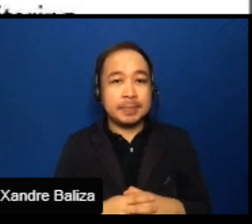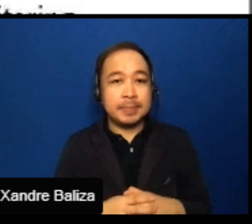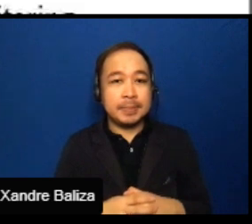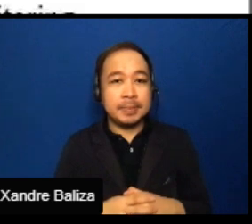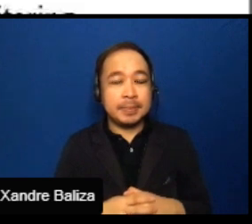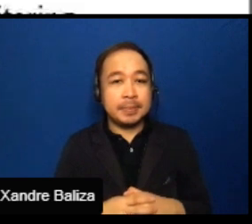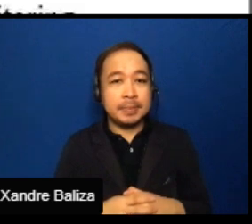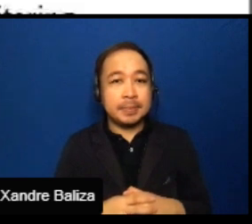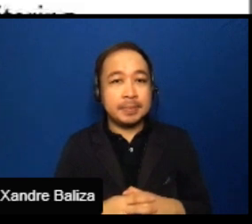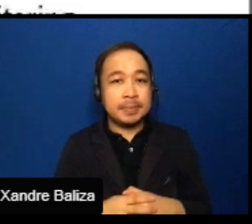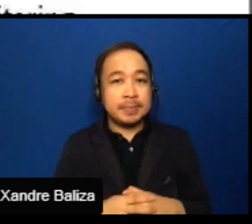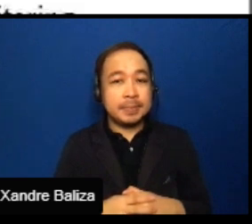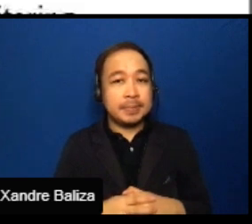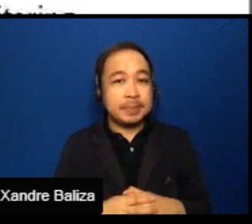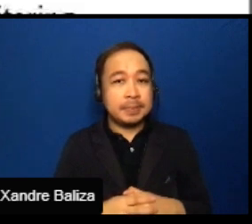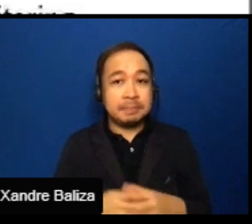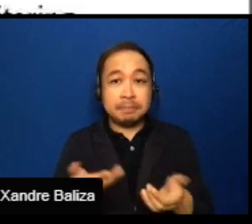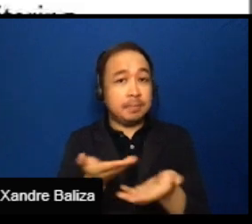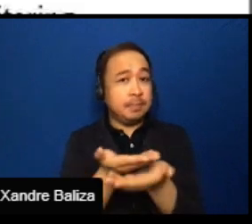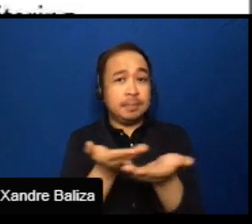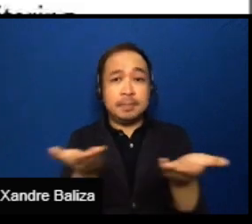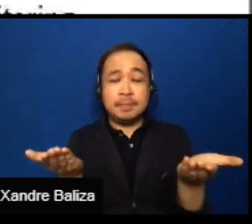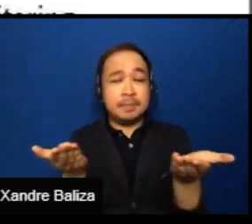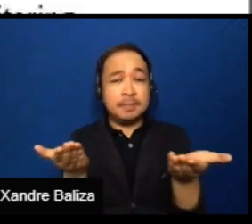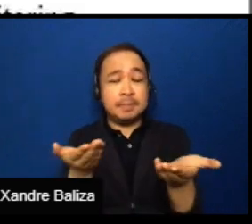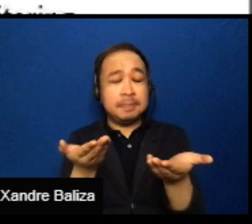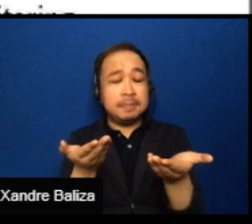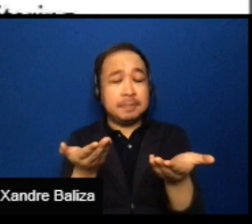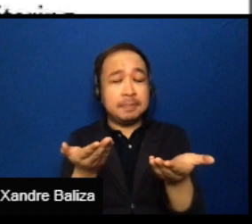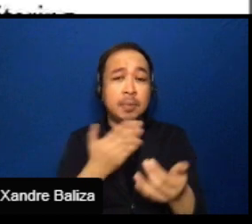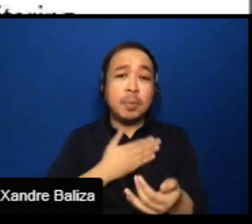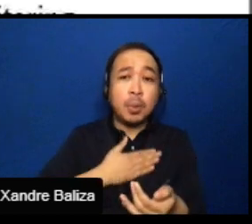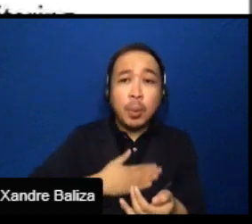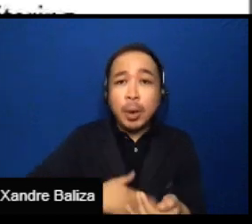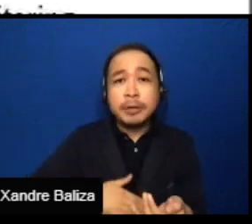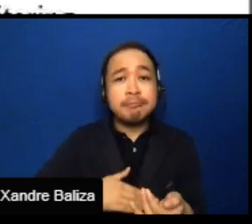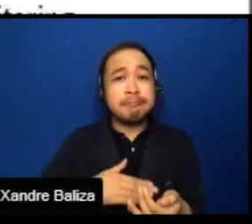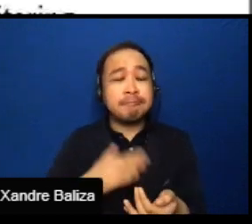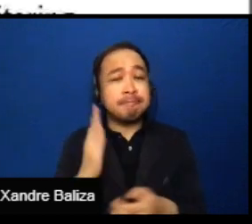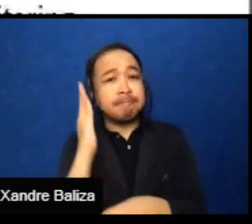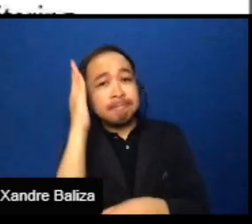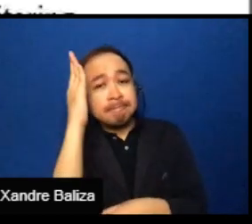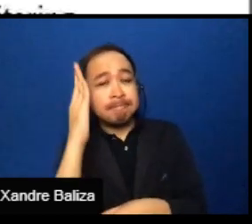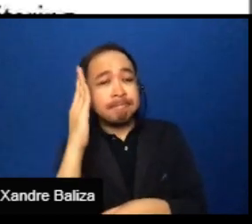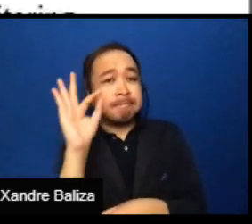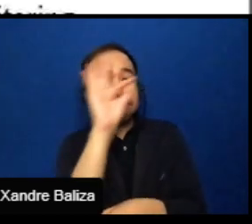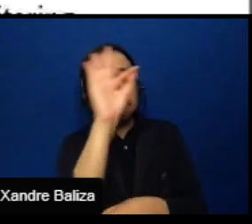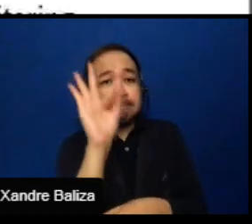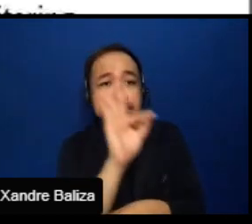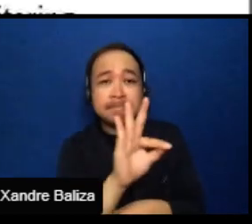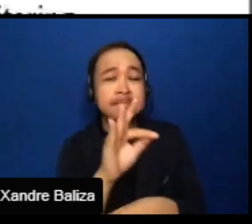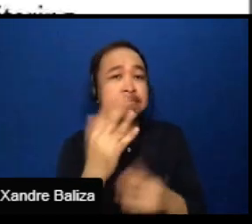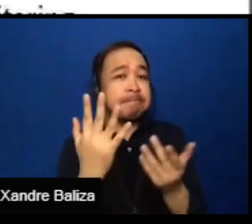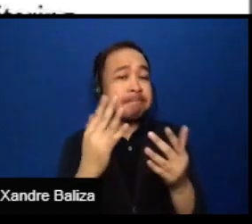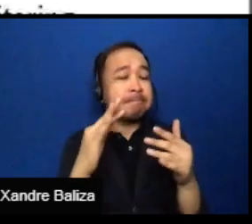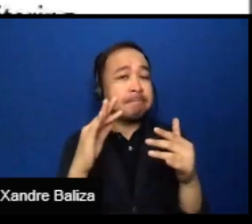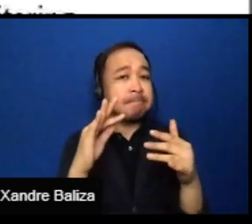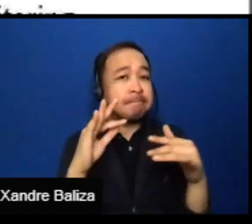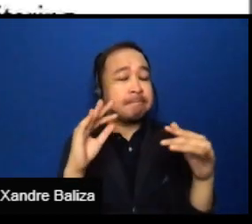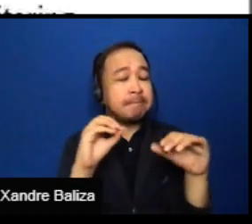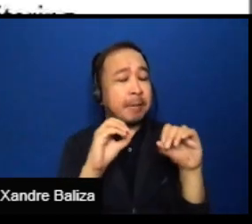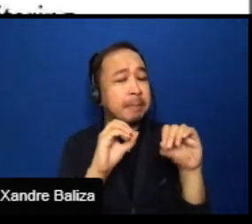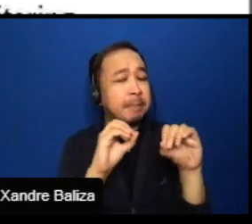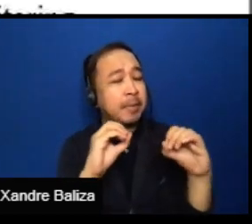Are there any delegation wishing to take the floor and make any comments,